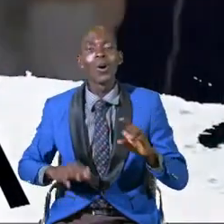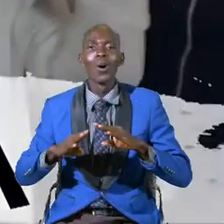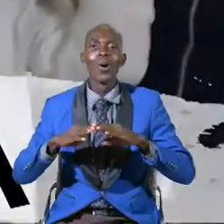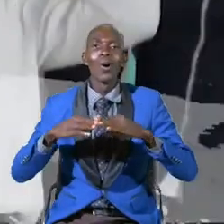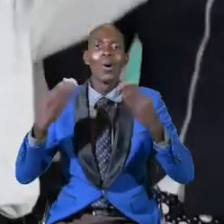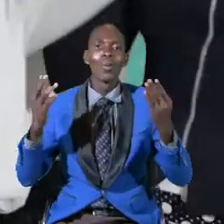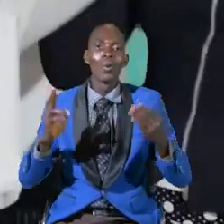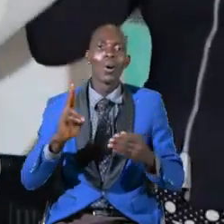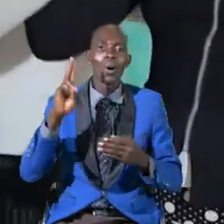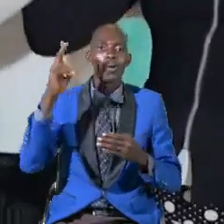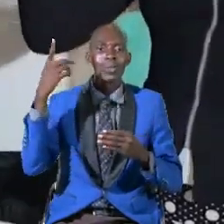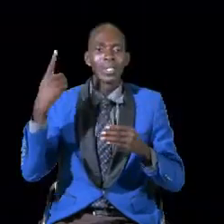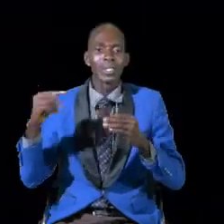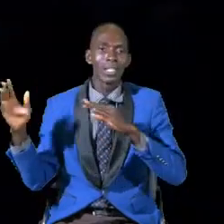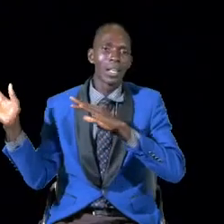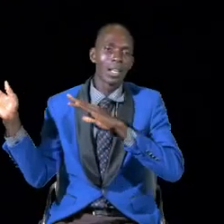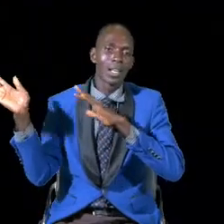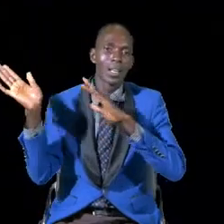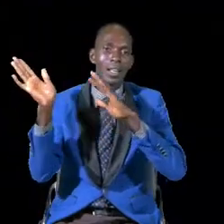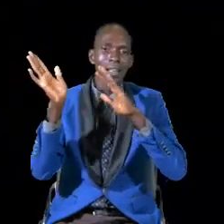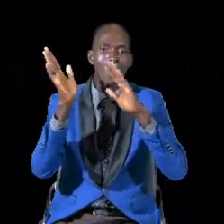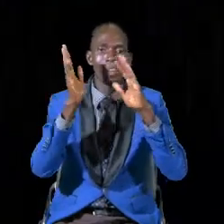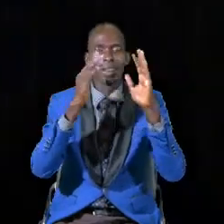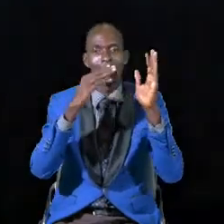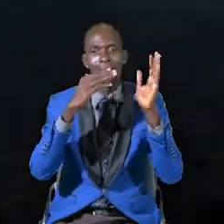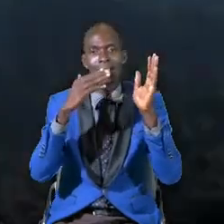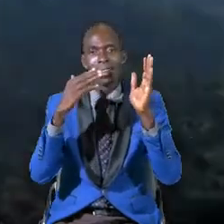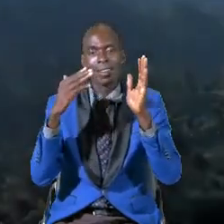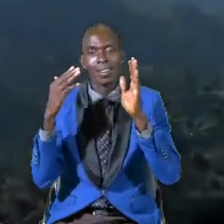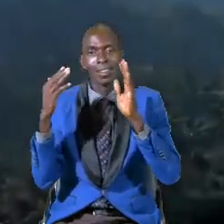sky. Open up the sky.